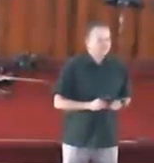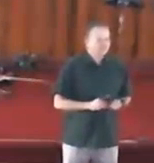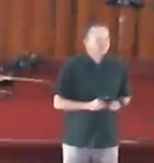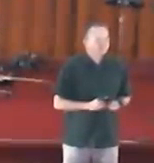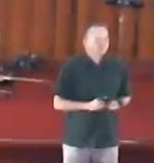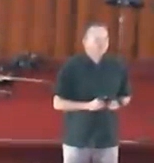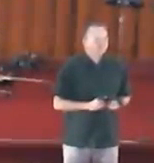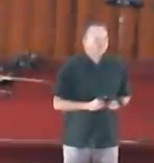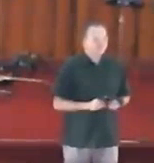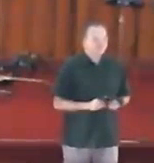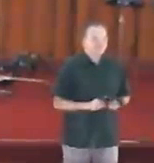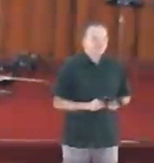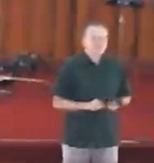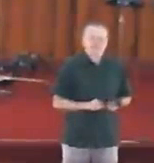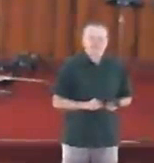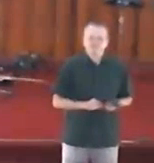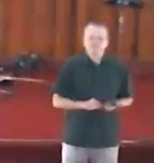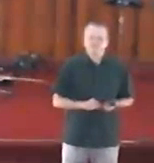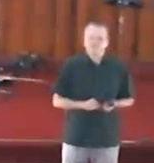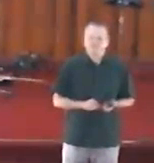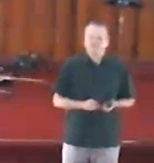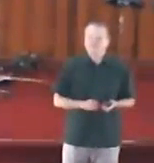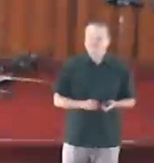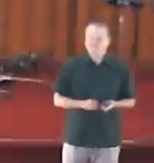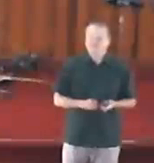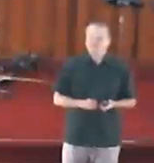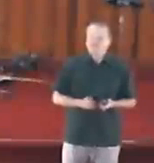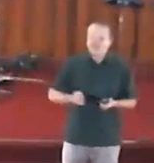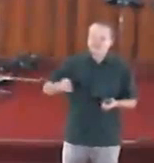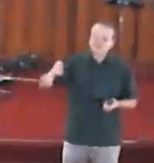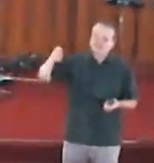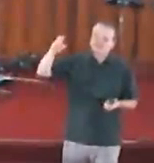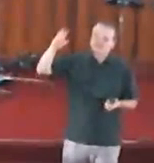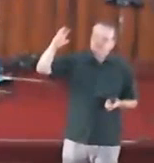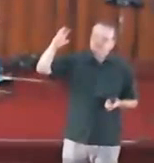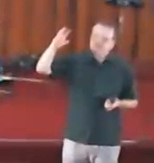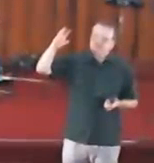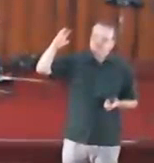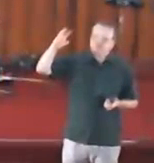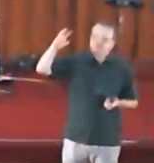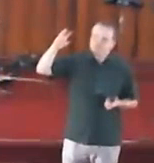The last obstacle I'd mentioned was lack of belief. A veces